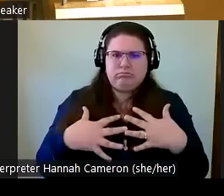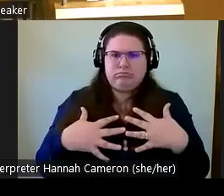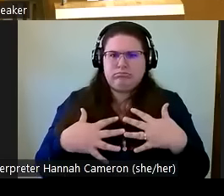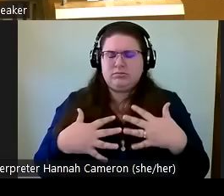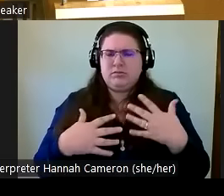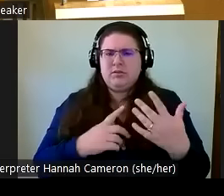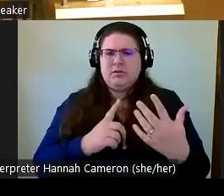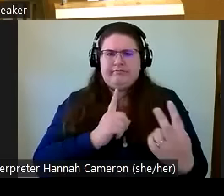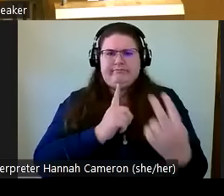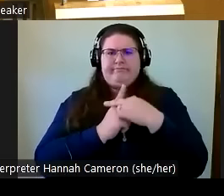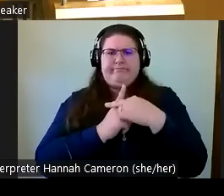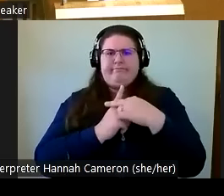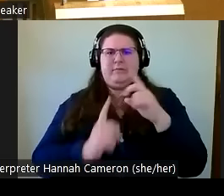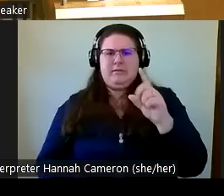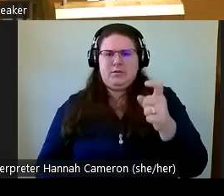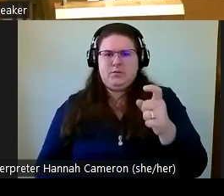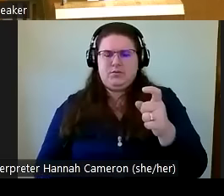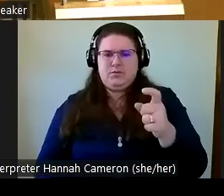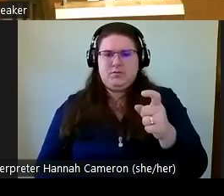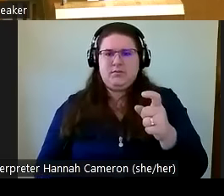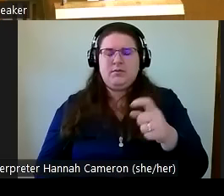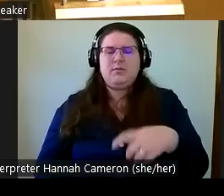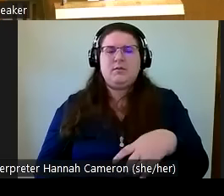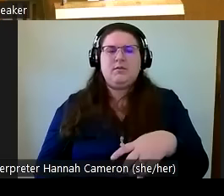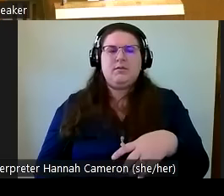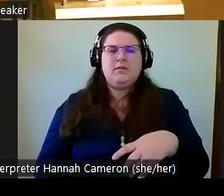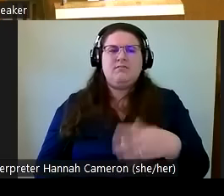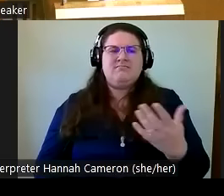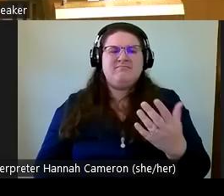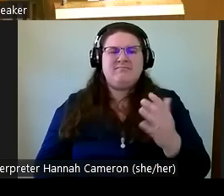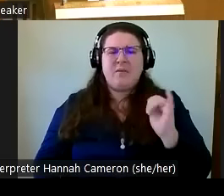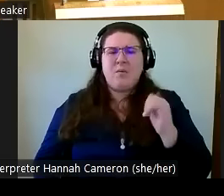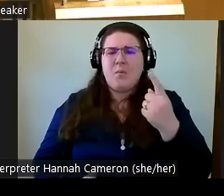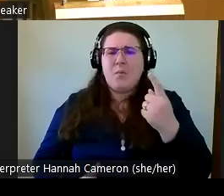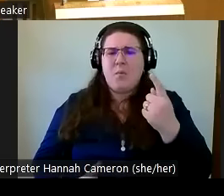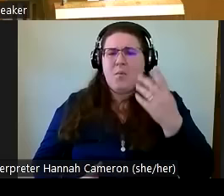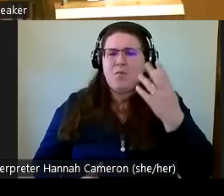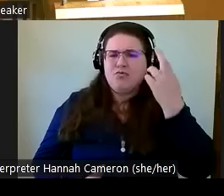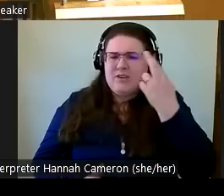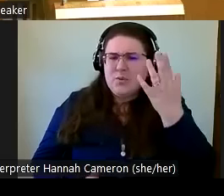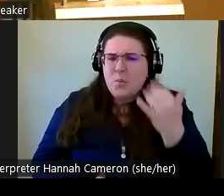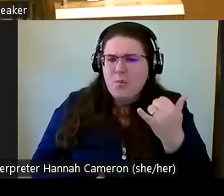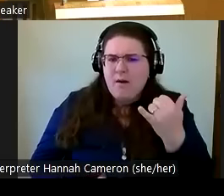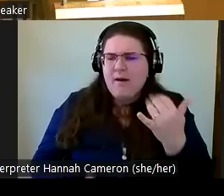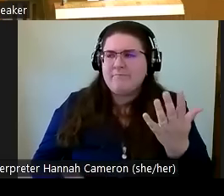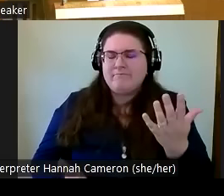is reflective in even how we conceptualize the disease, which is that there is a very